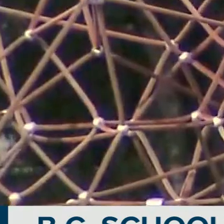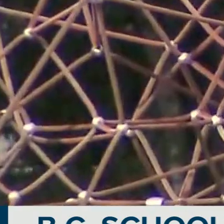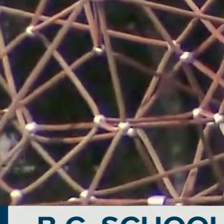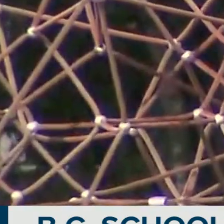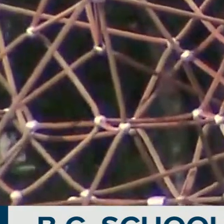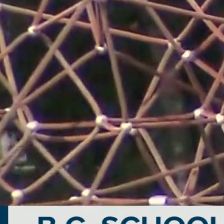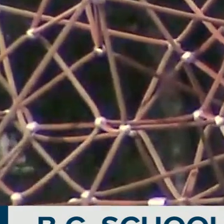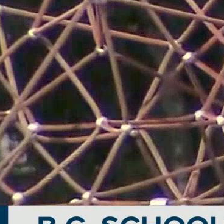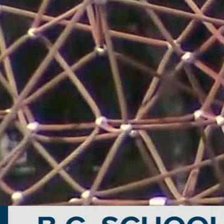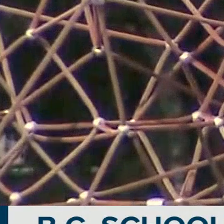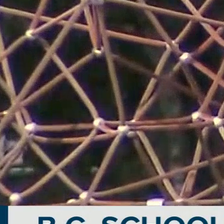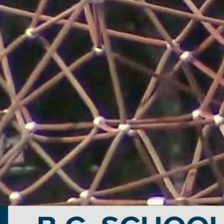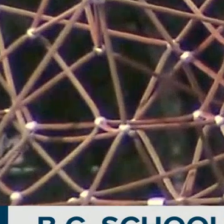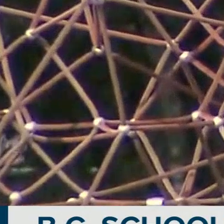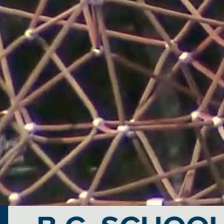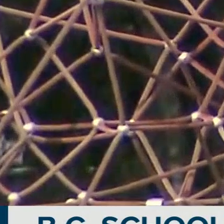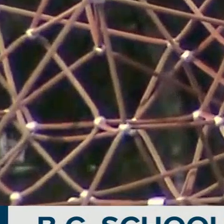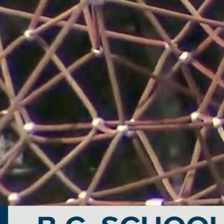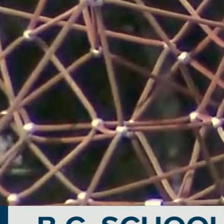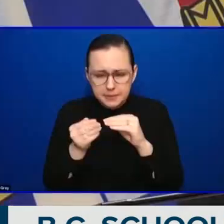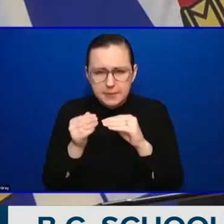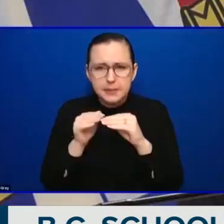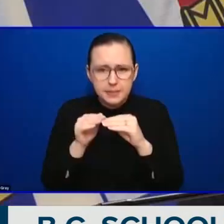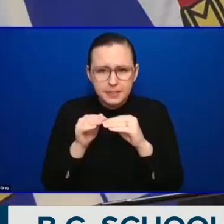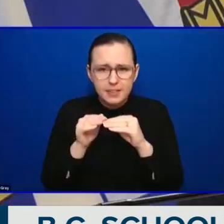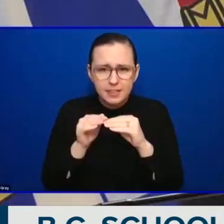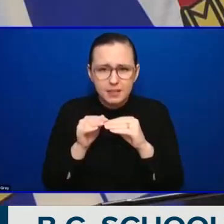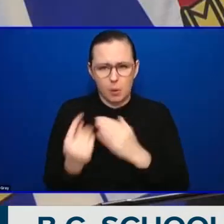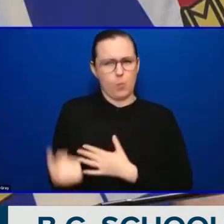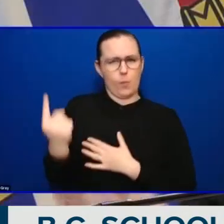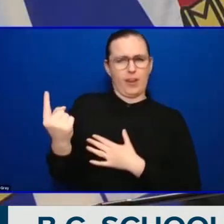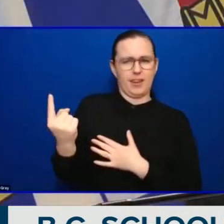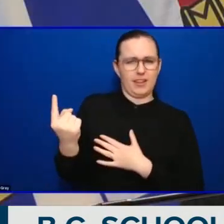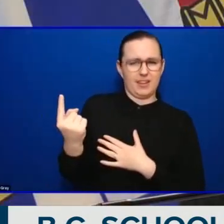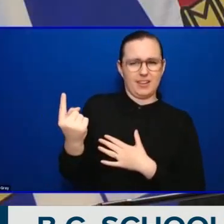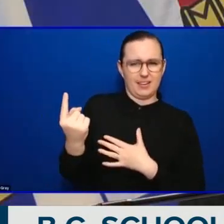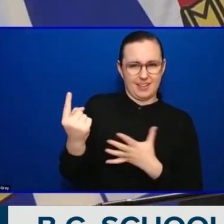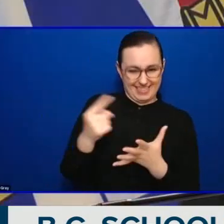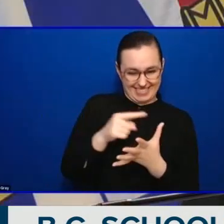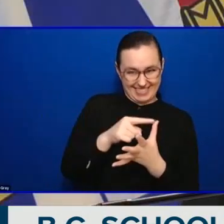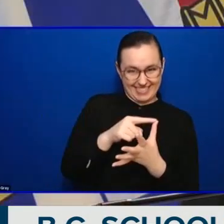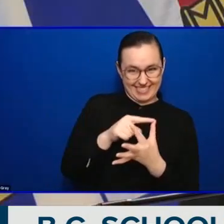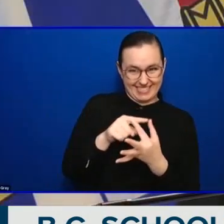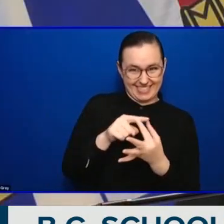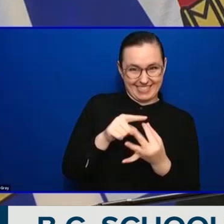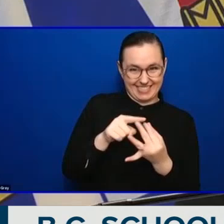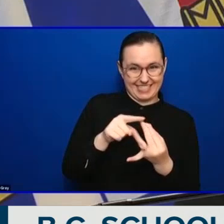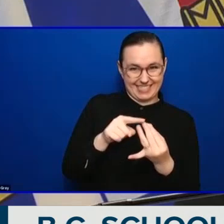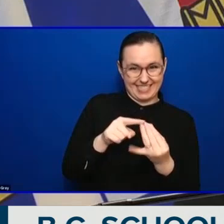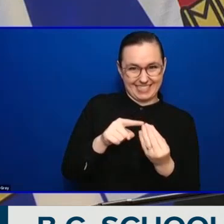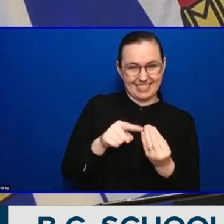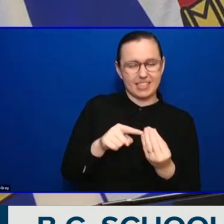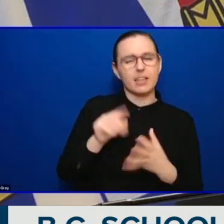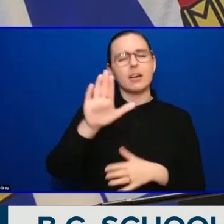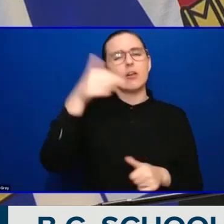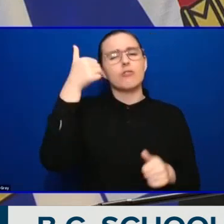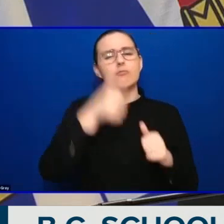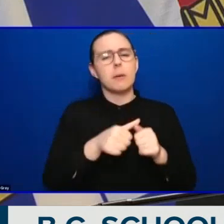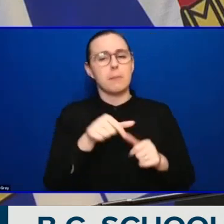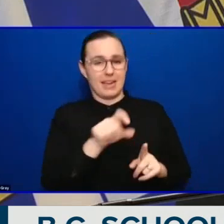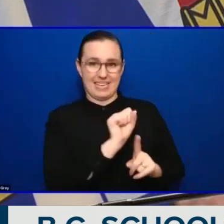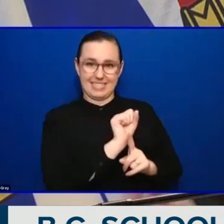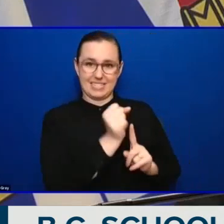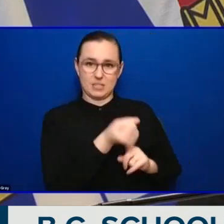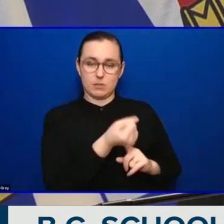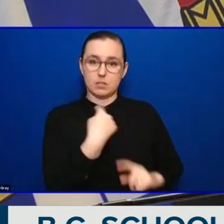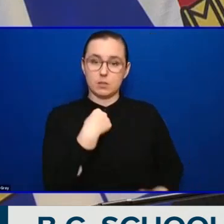close contacts to the same people in school. We know that we're not seeing explosive outbreaks of this virus in those